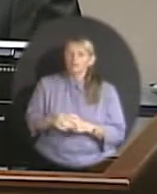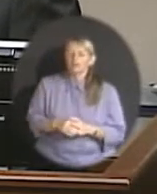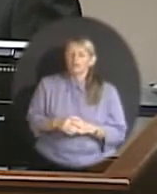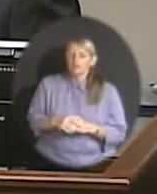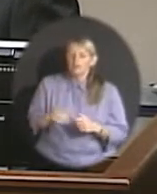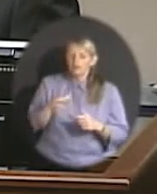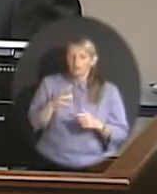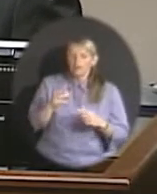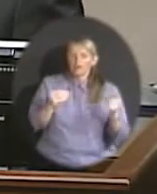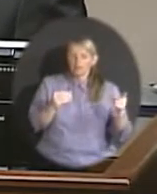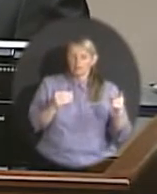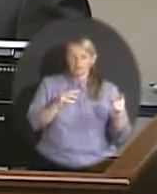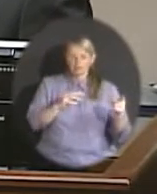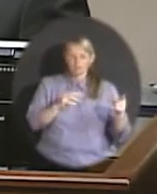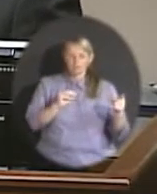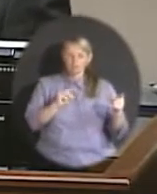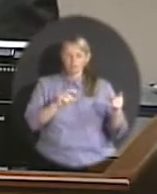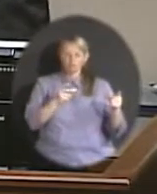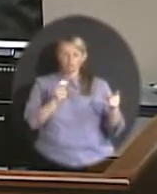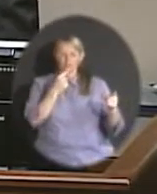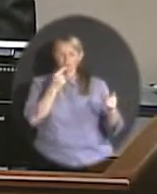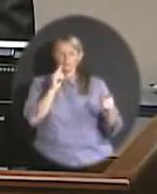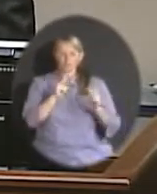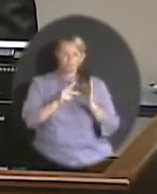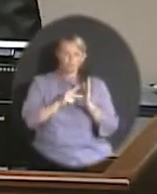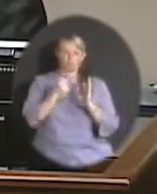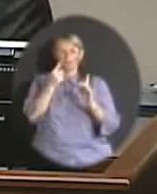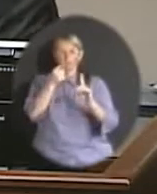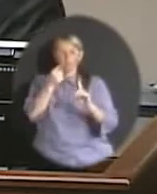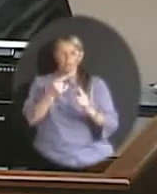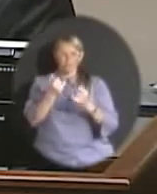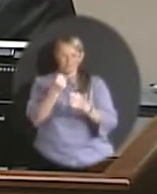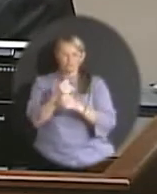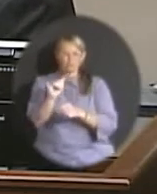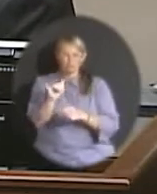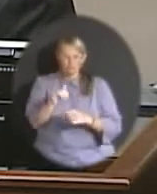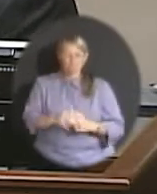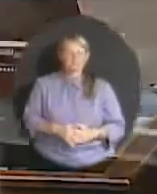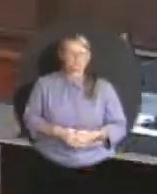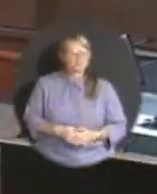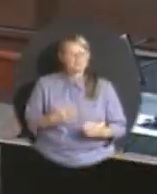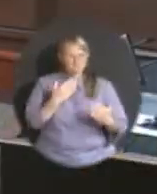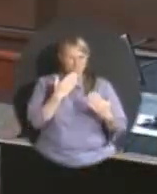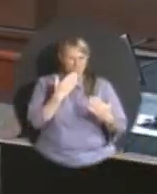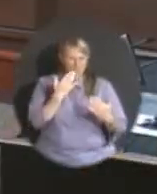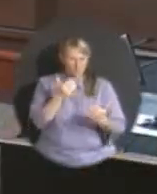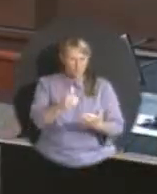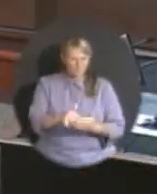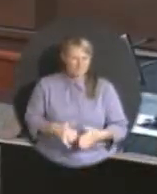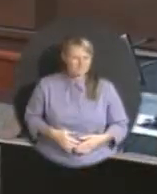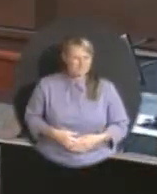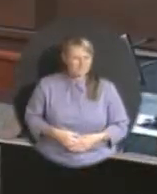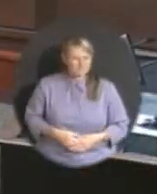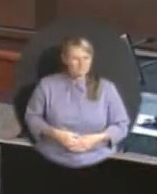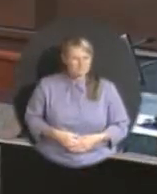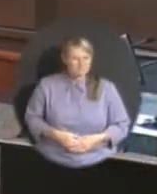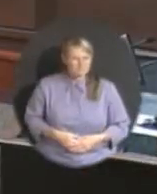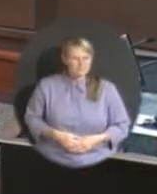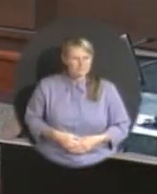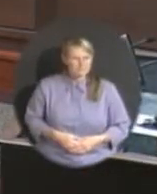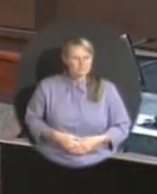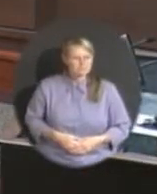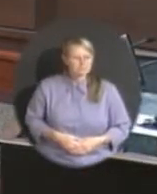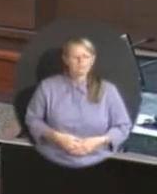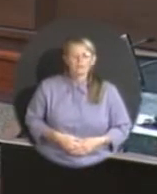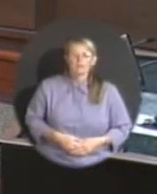to 20, I think. So. Good job. Thank you. Maybe if we serve cookies, Yeah. get people out. All